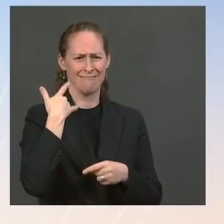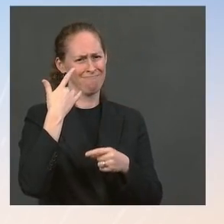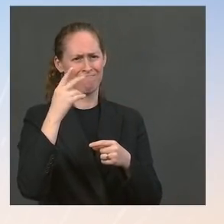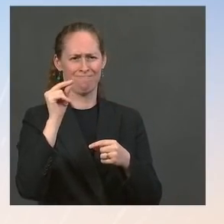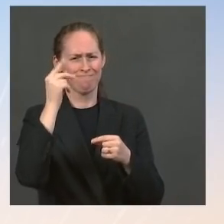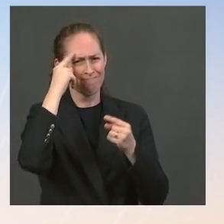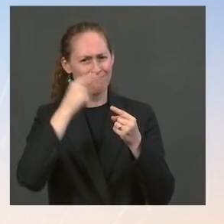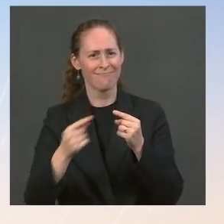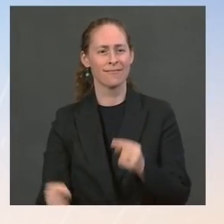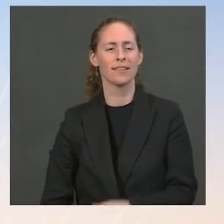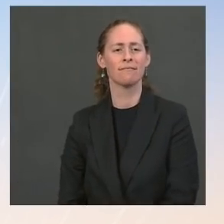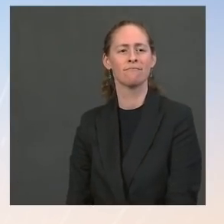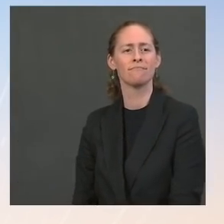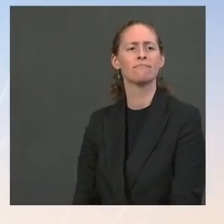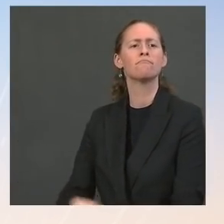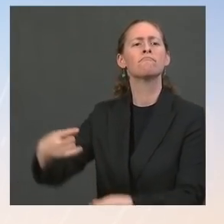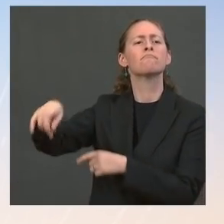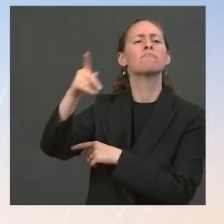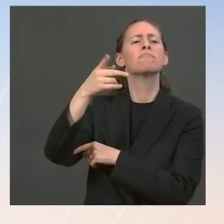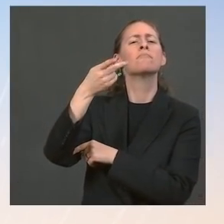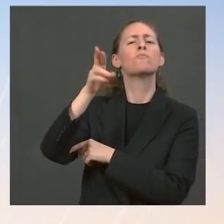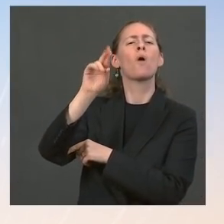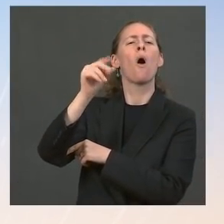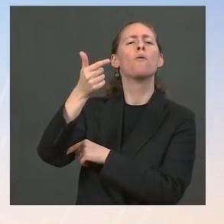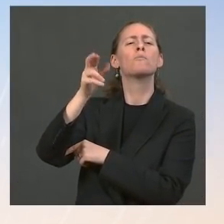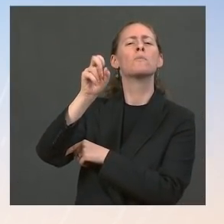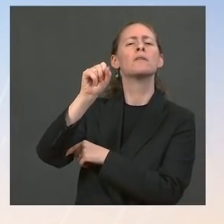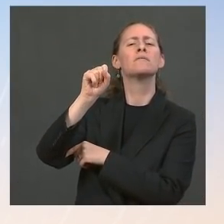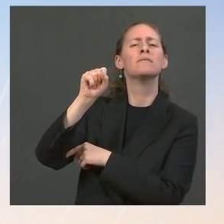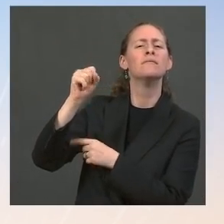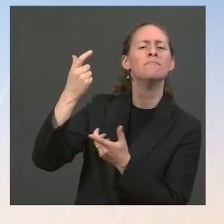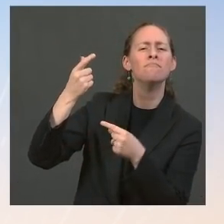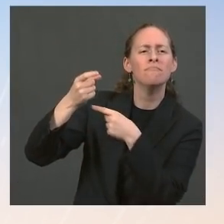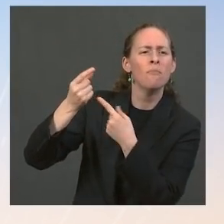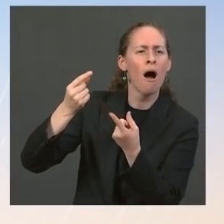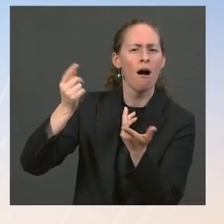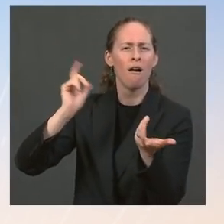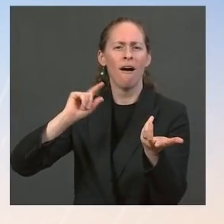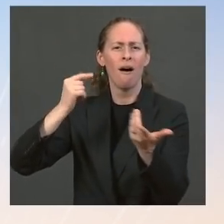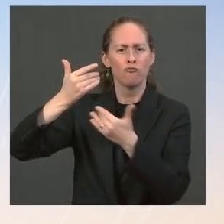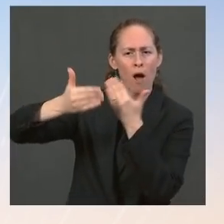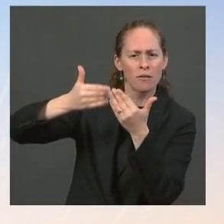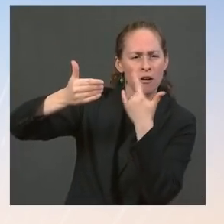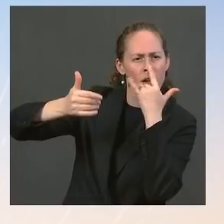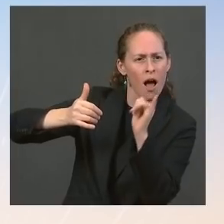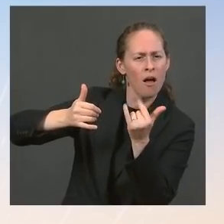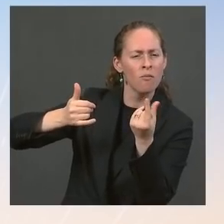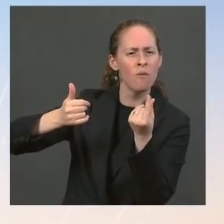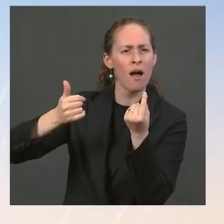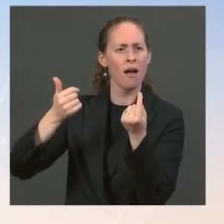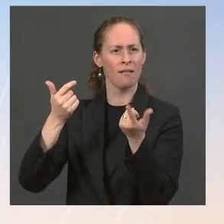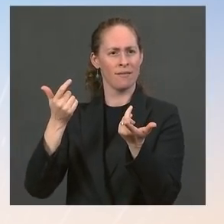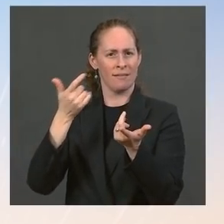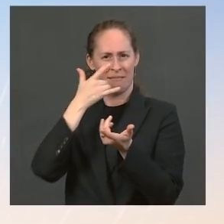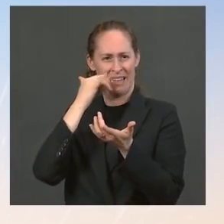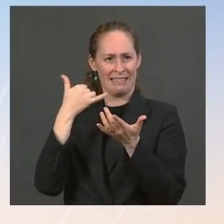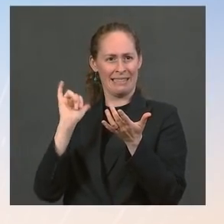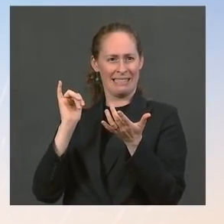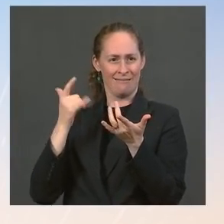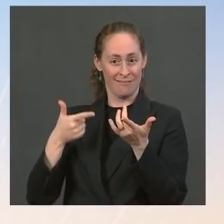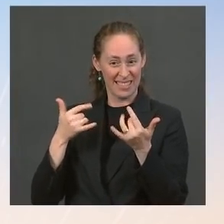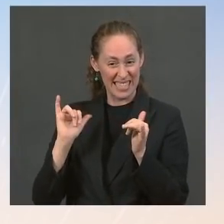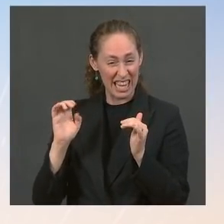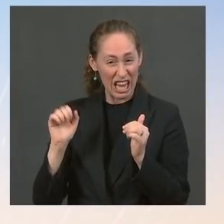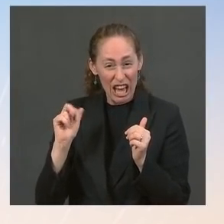Can you explain what progress is? You said it's people talking about where they are. That Yeah. sounds like an earlier part of the process when you had set